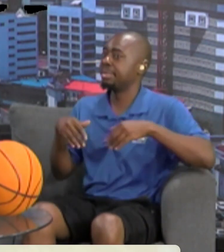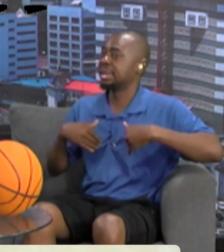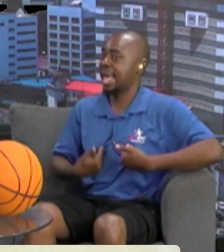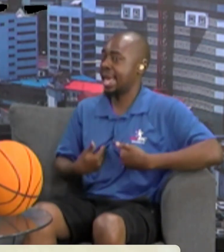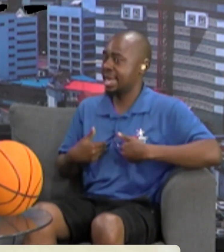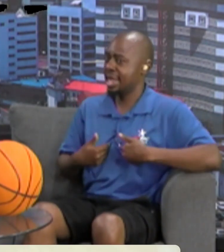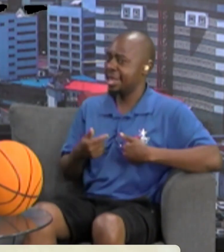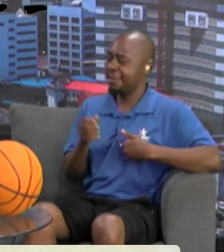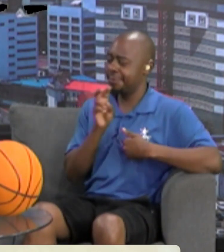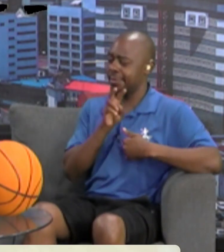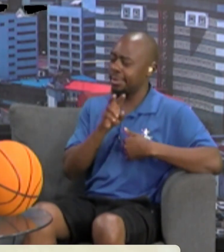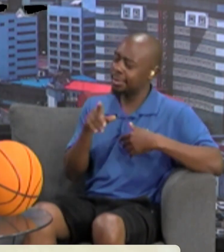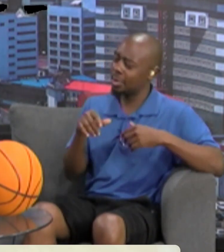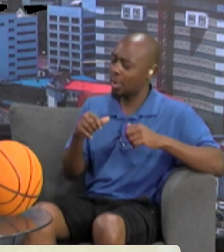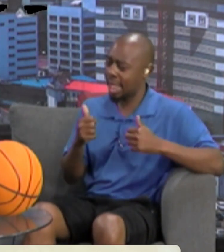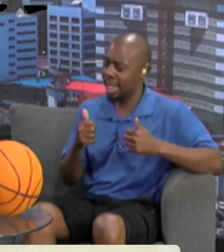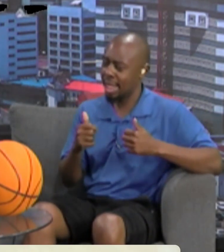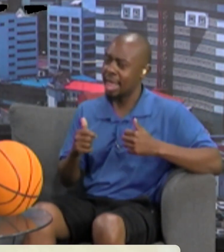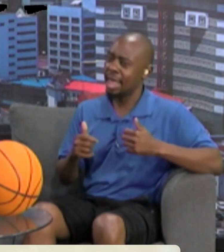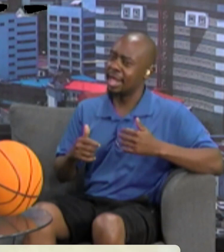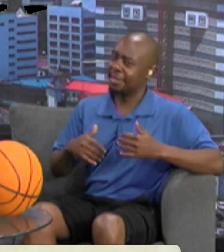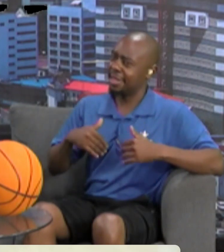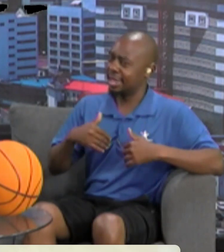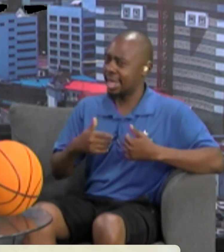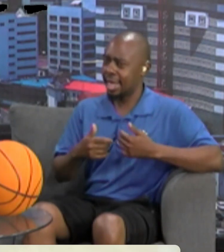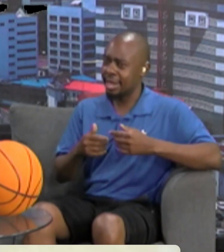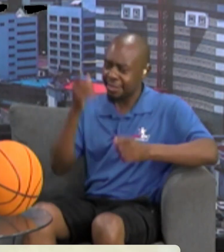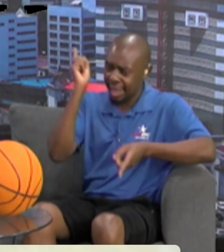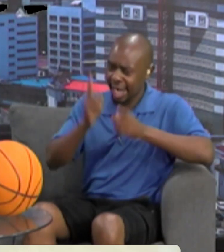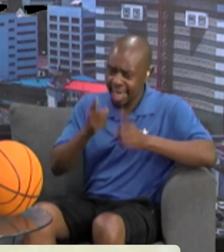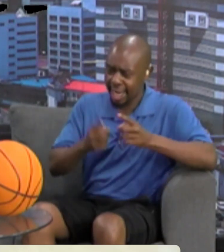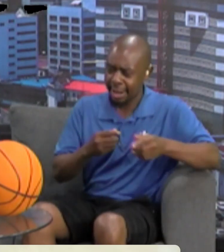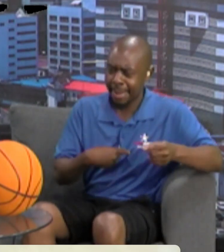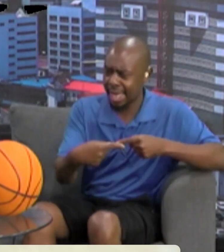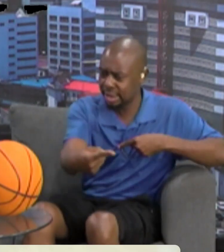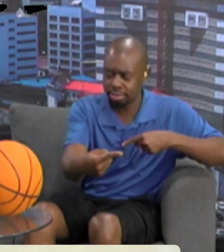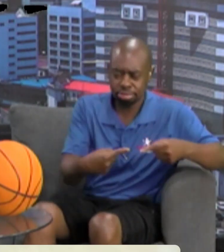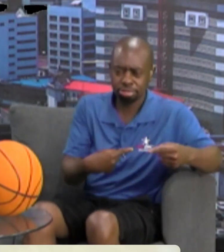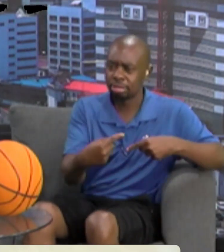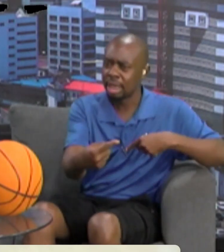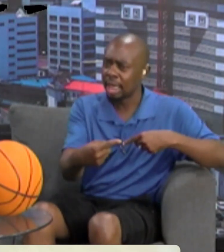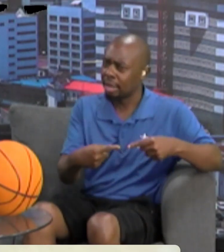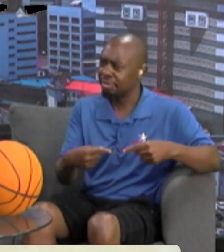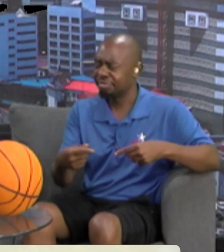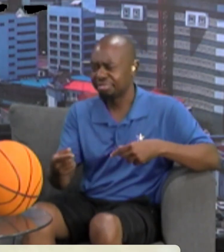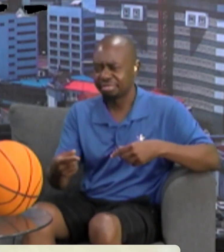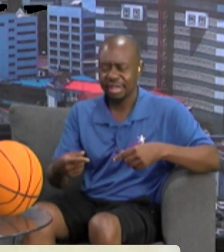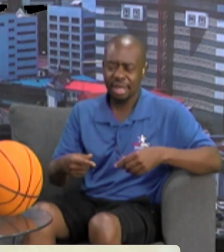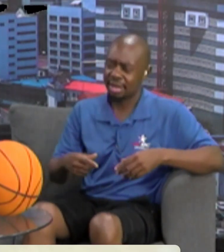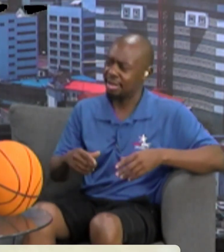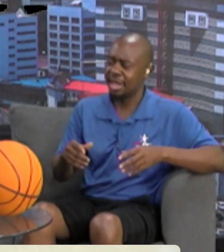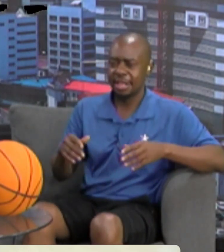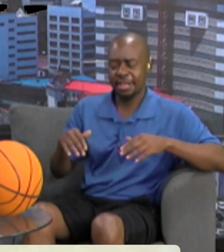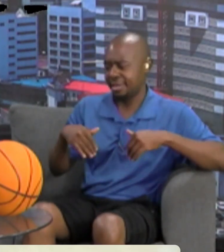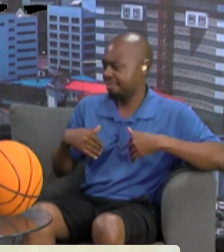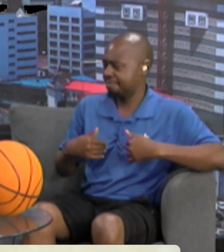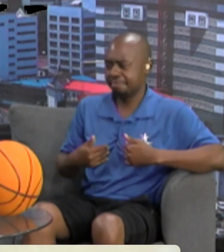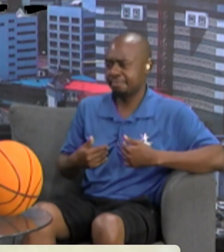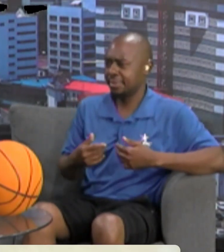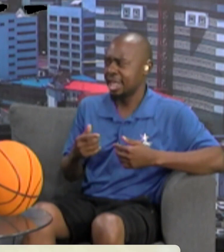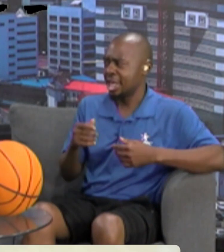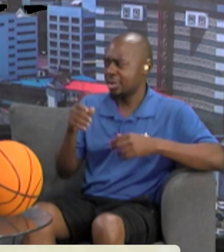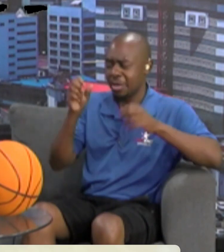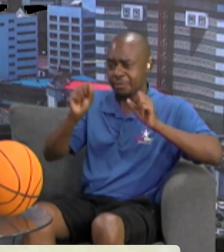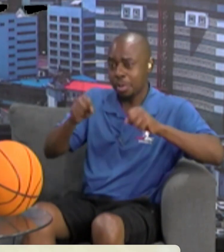the players can feel tired, right, and because you see they are running the entire game 90